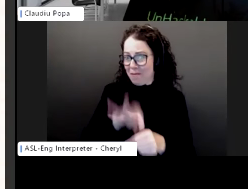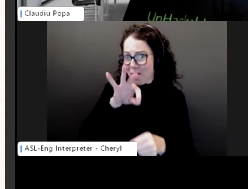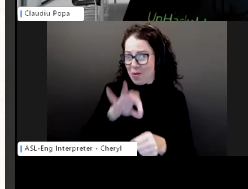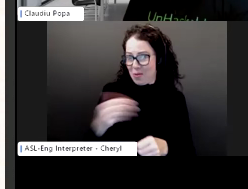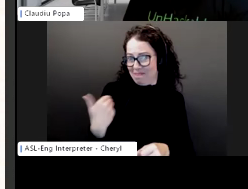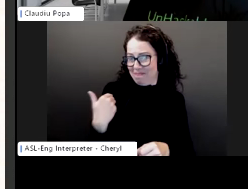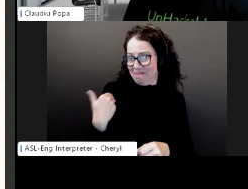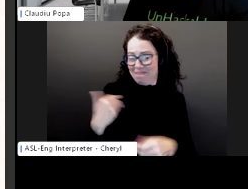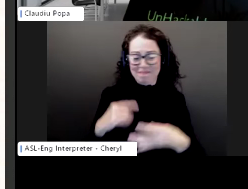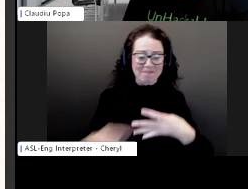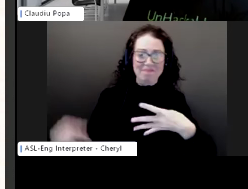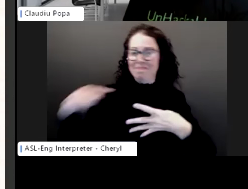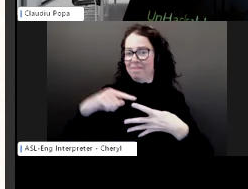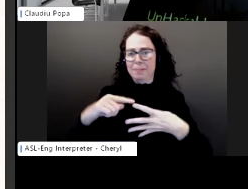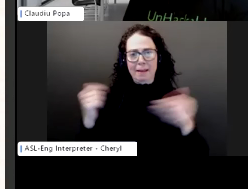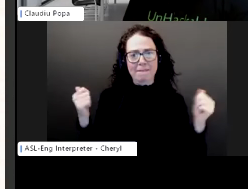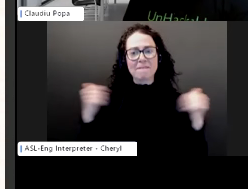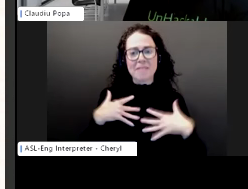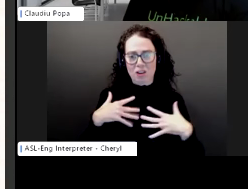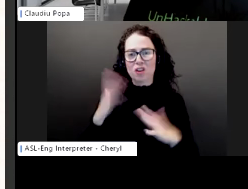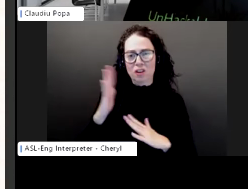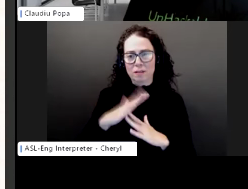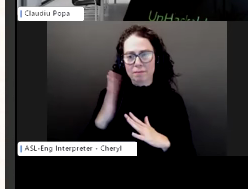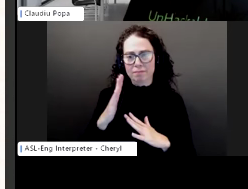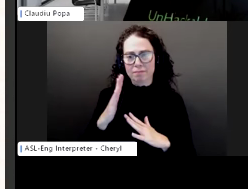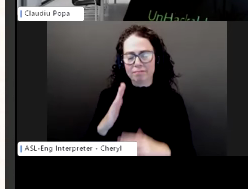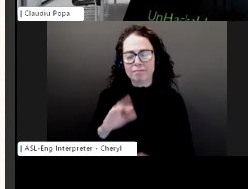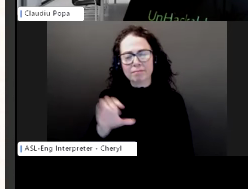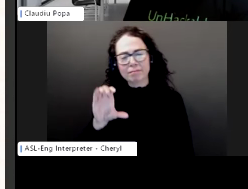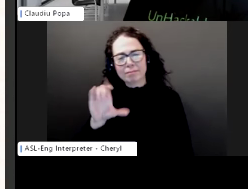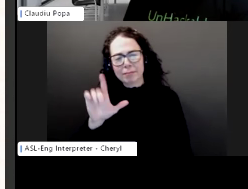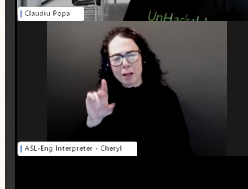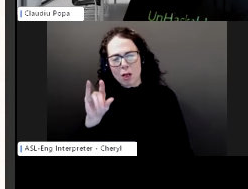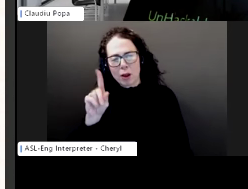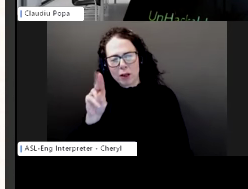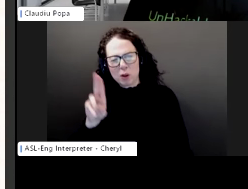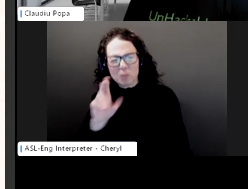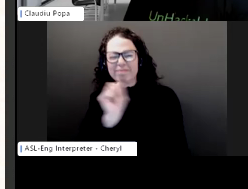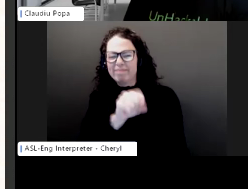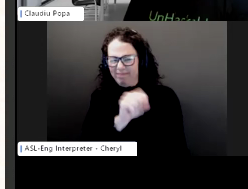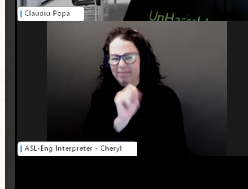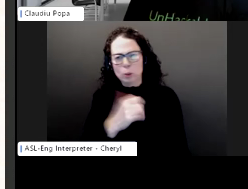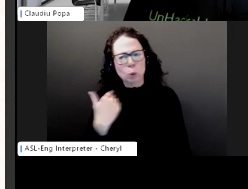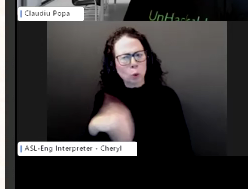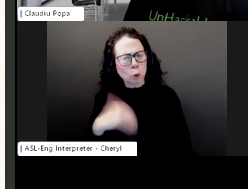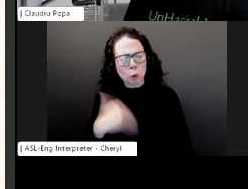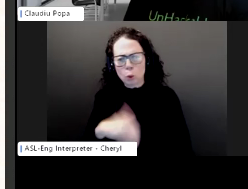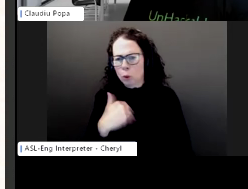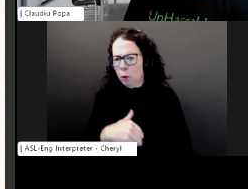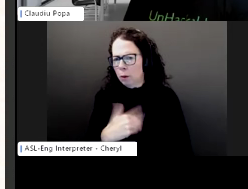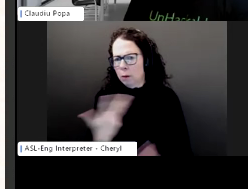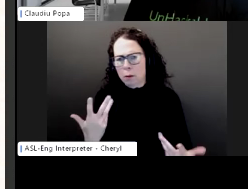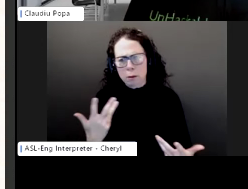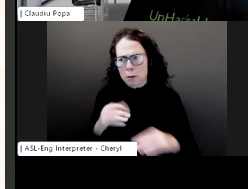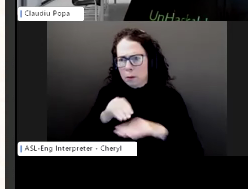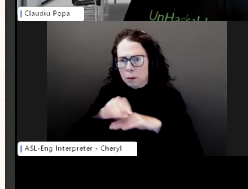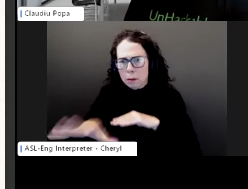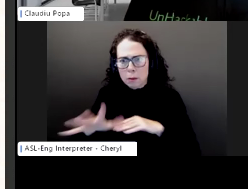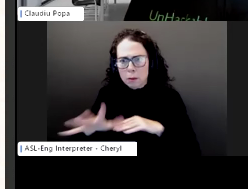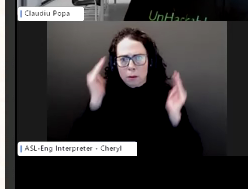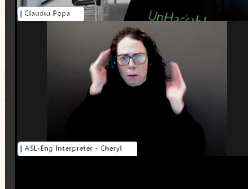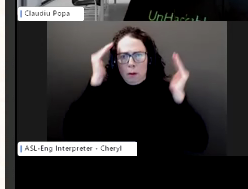votes with 53%. Fear is a very powerful emotion, and it creates all kinds of anxiety, and people feel like they